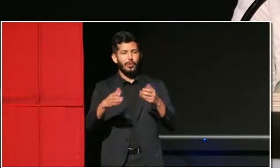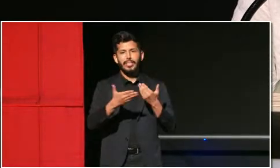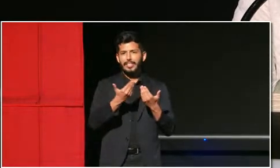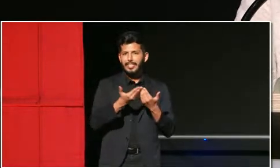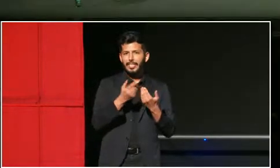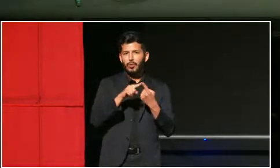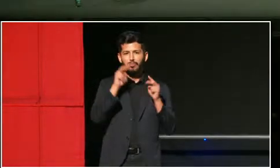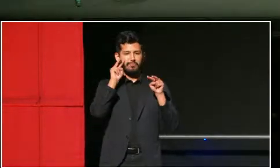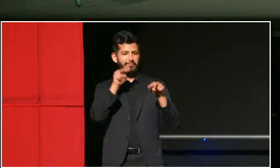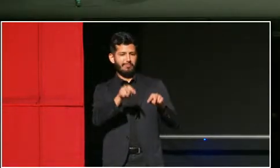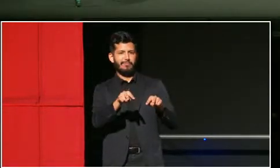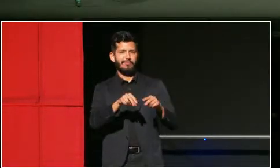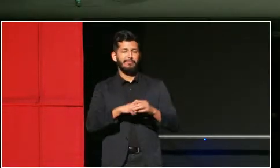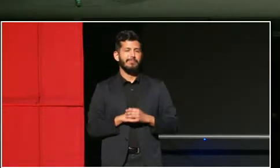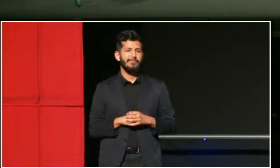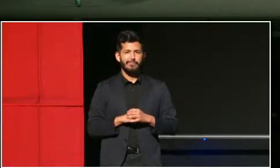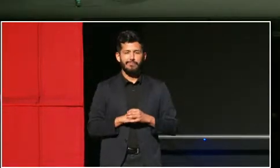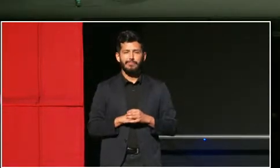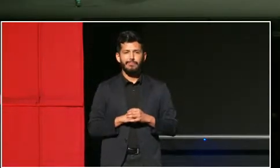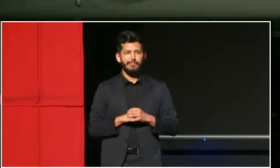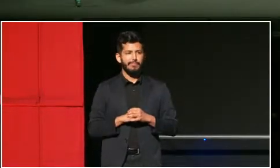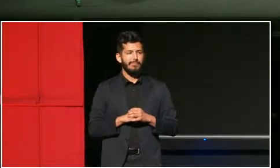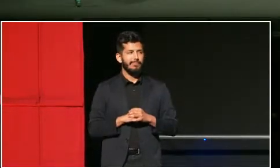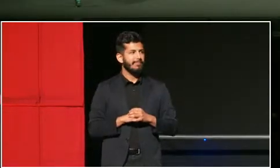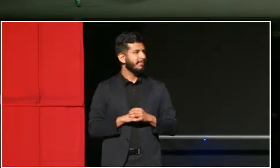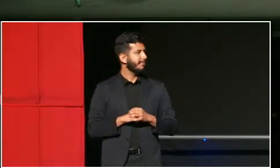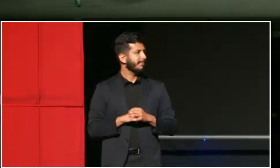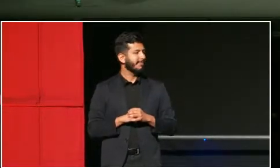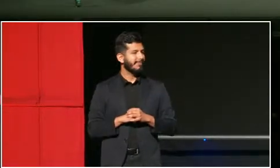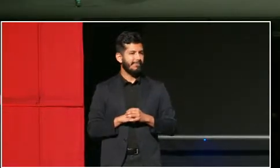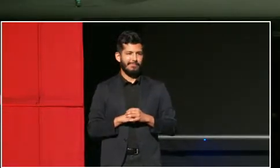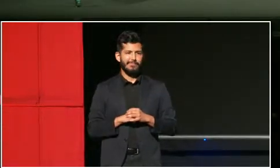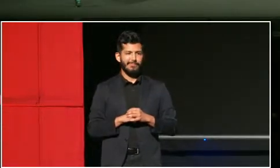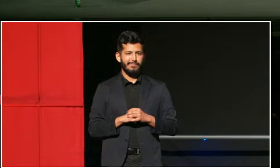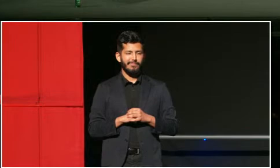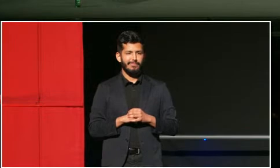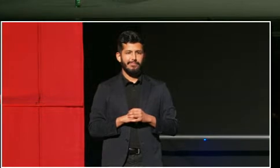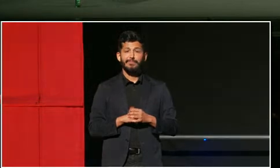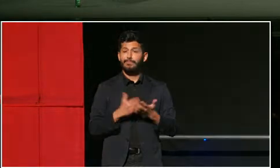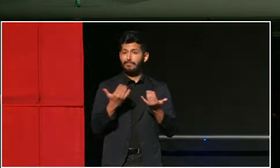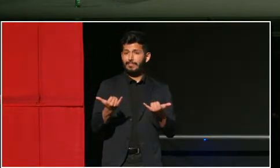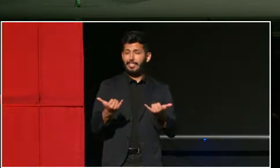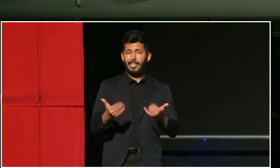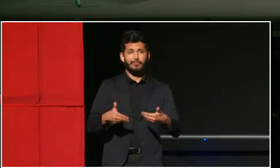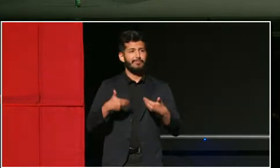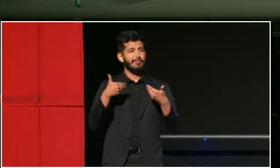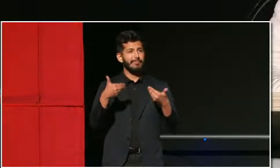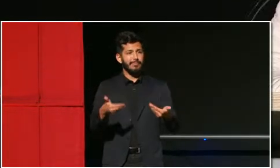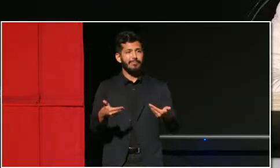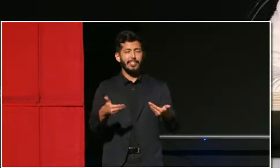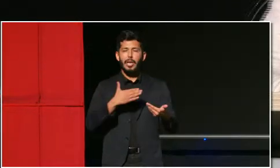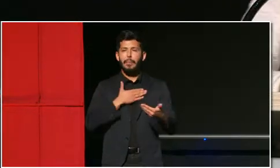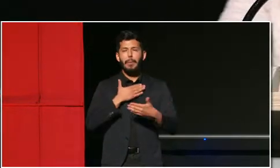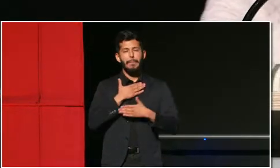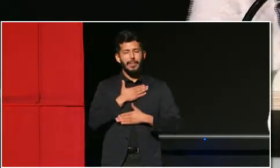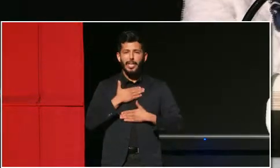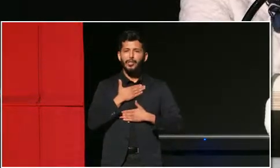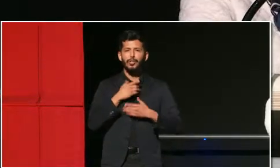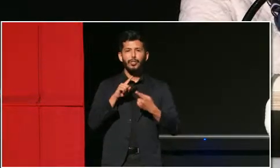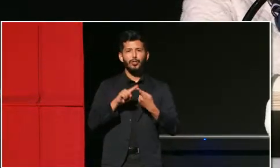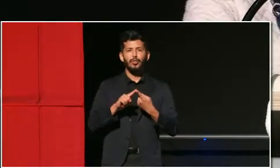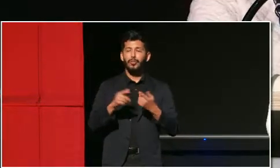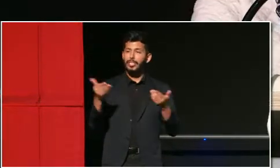easy for folks to see. So, without further ado, it's my pleasure to be able